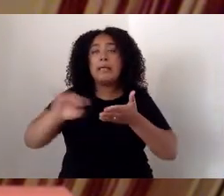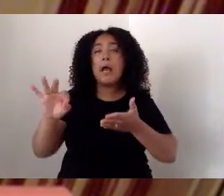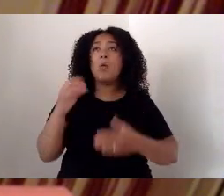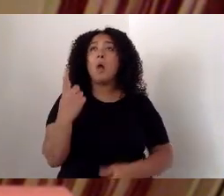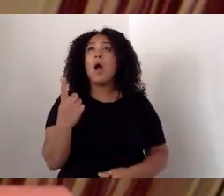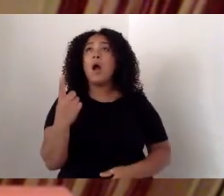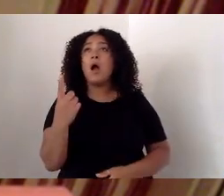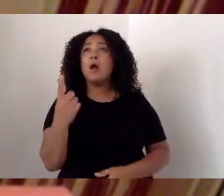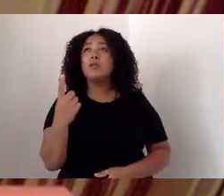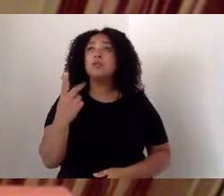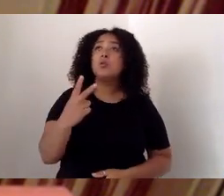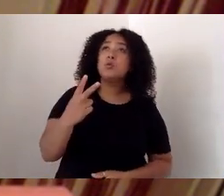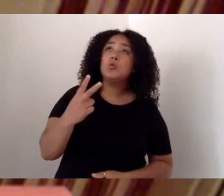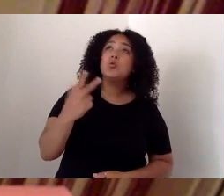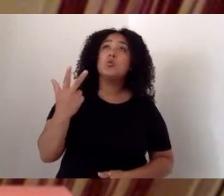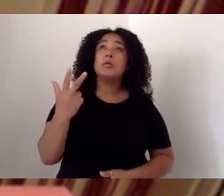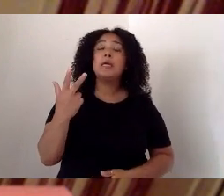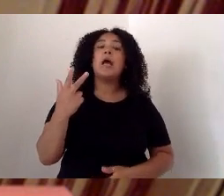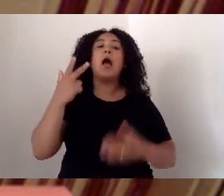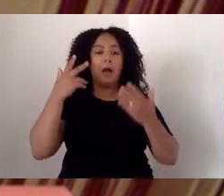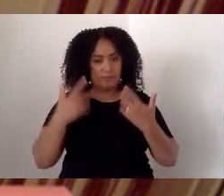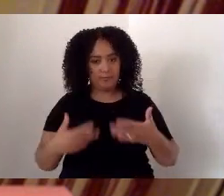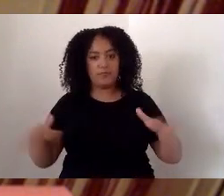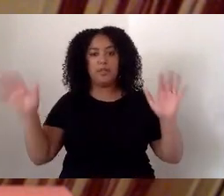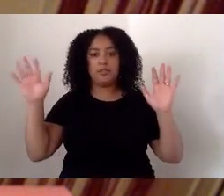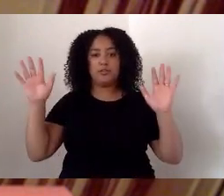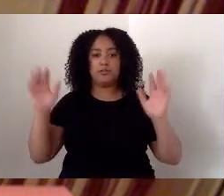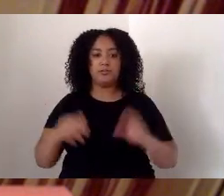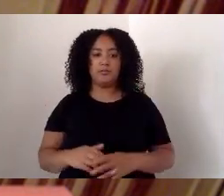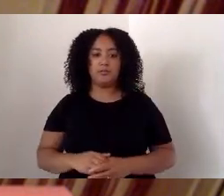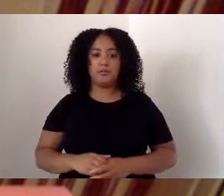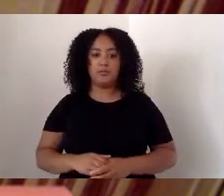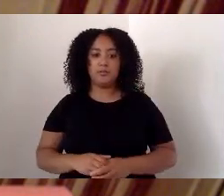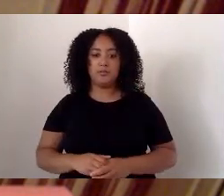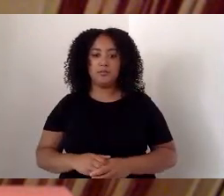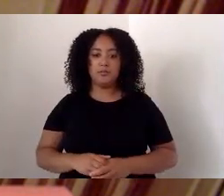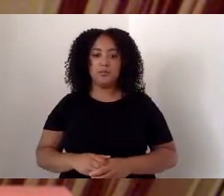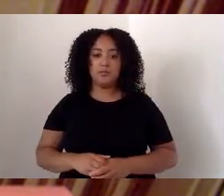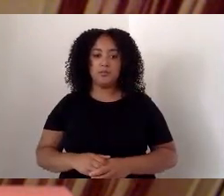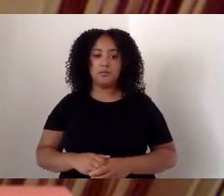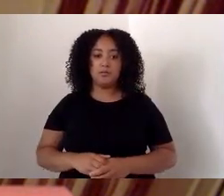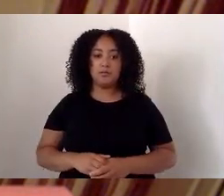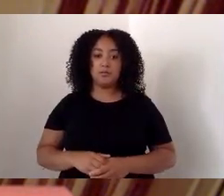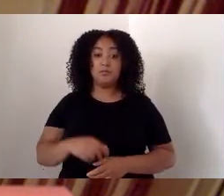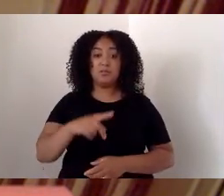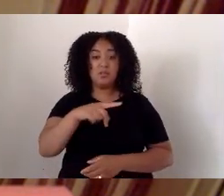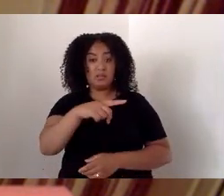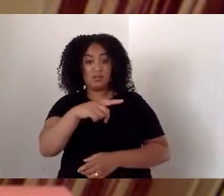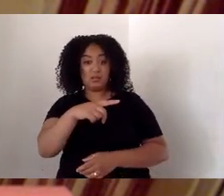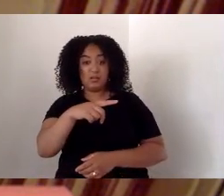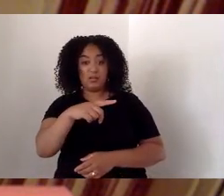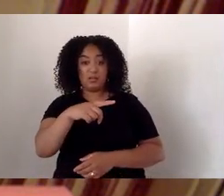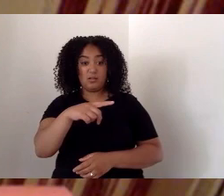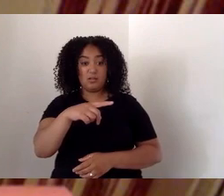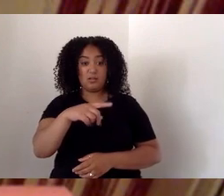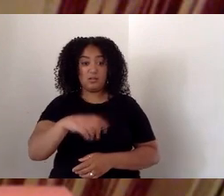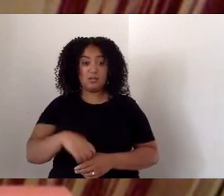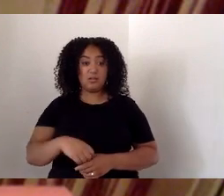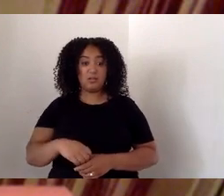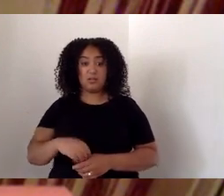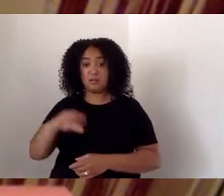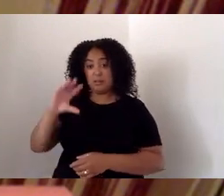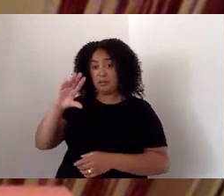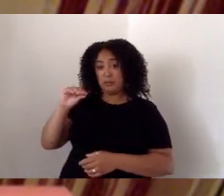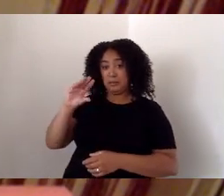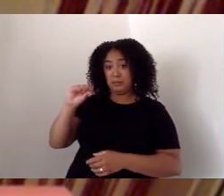1, 2, 3 seconds. And when you now use this, you're gonna put your fingers inside that little slot right there, and